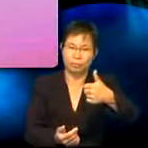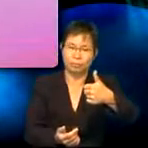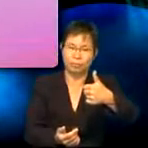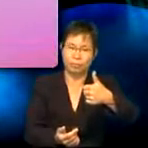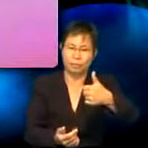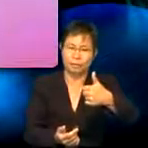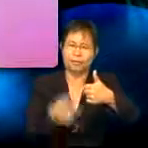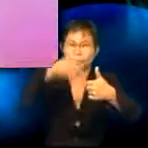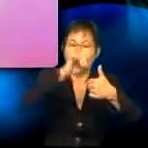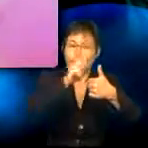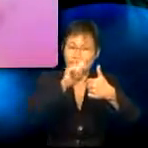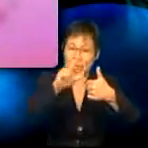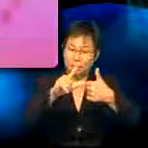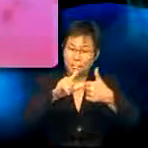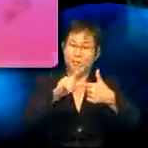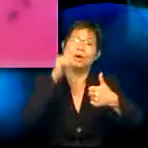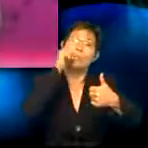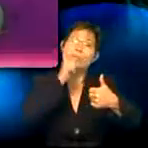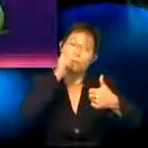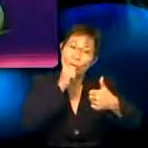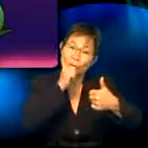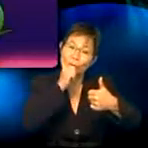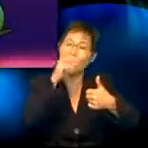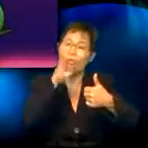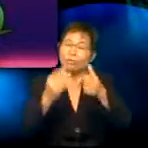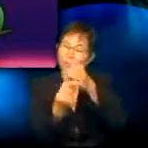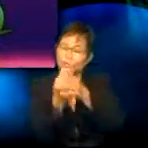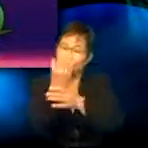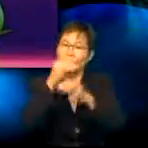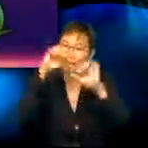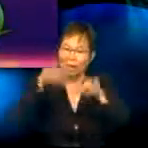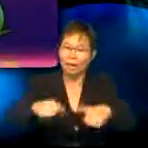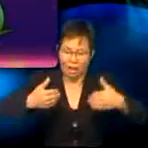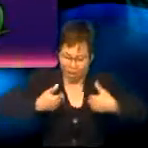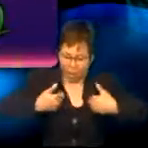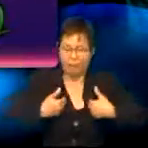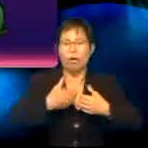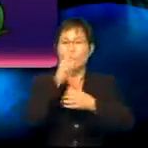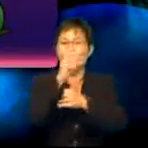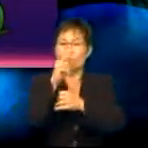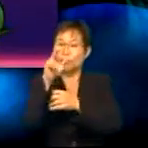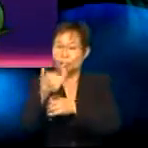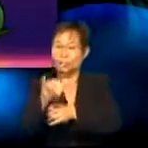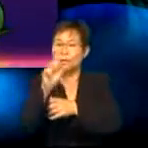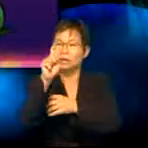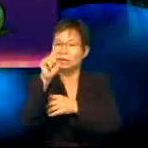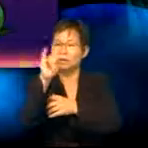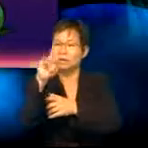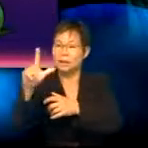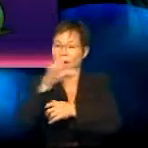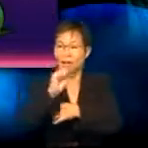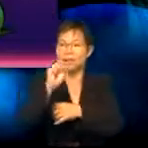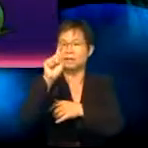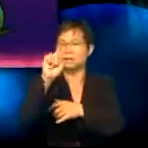The pistil is the female part of the plant that consists of the ovary, the style, and the